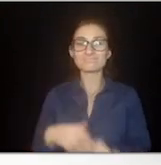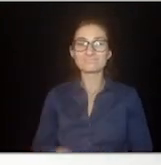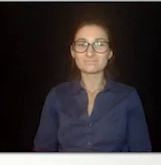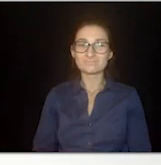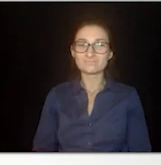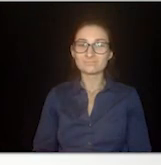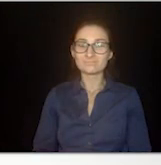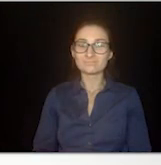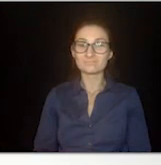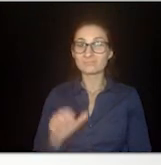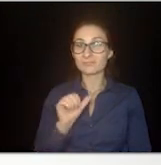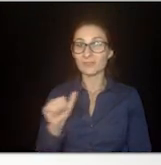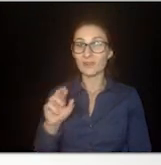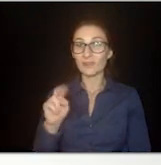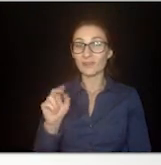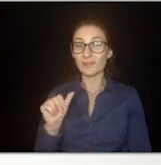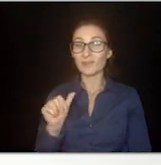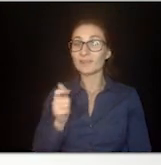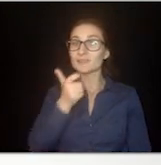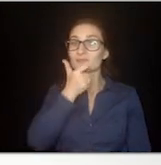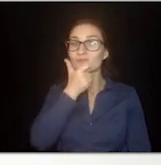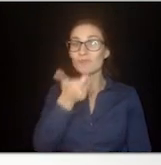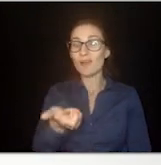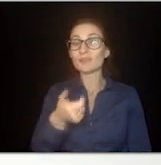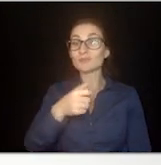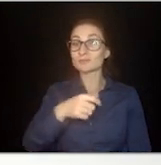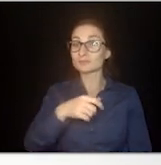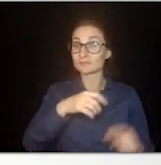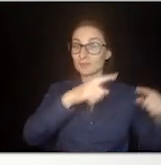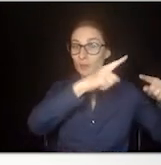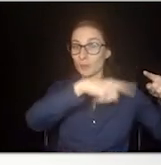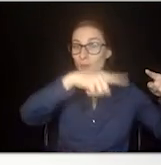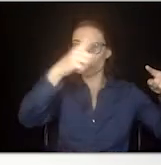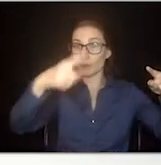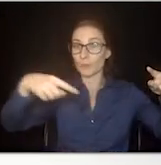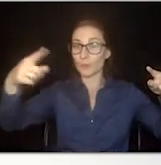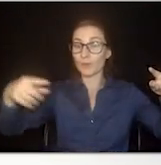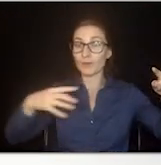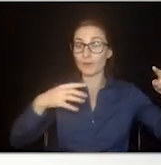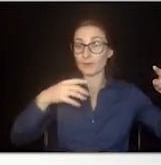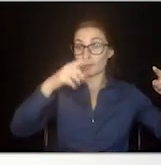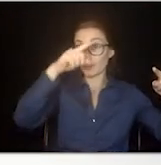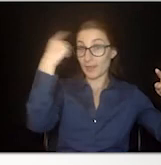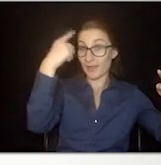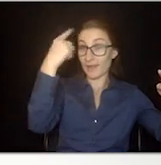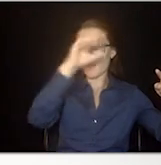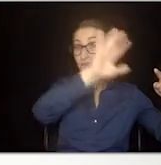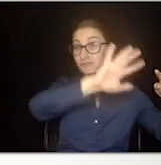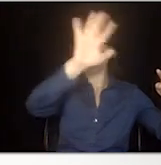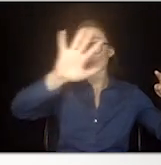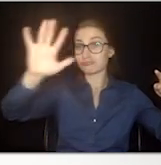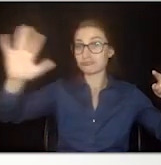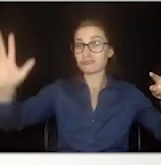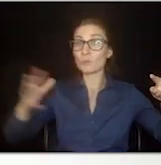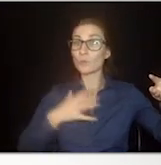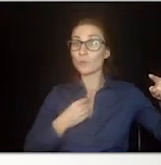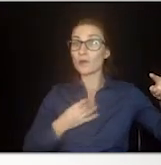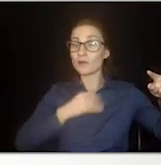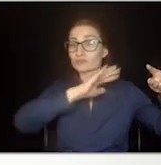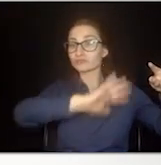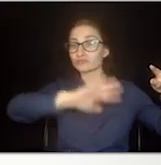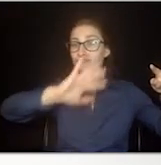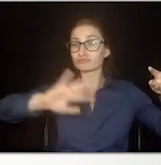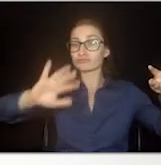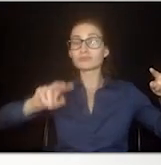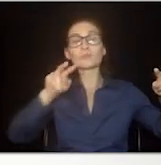required for setup. Arna watches black and white designs moving to music on the iPad. After timed seconds,